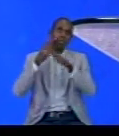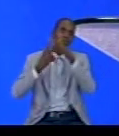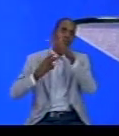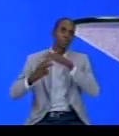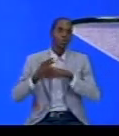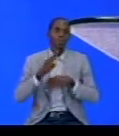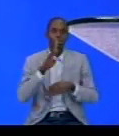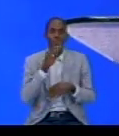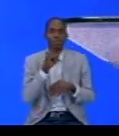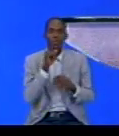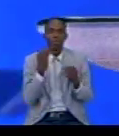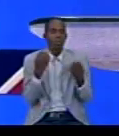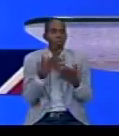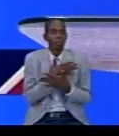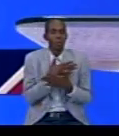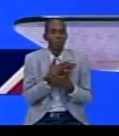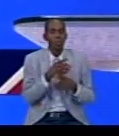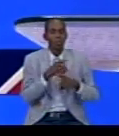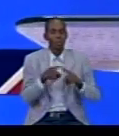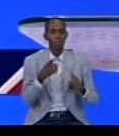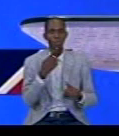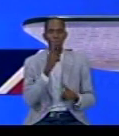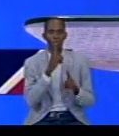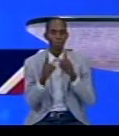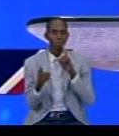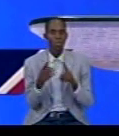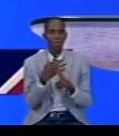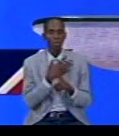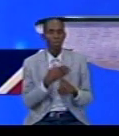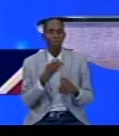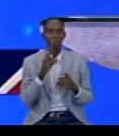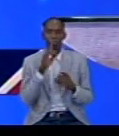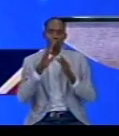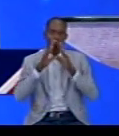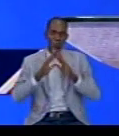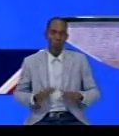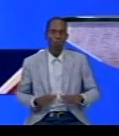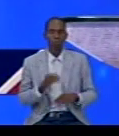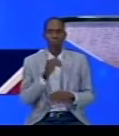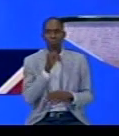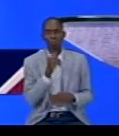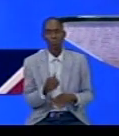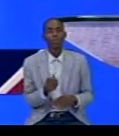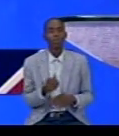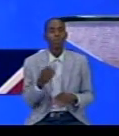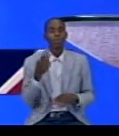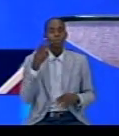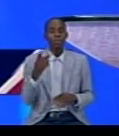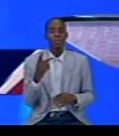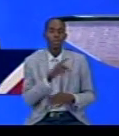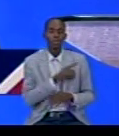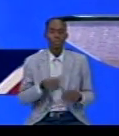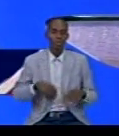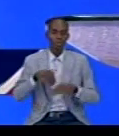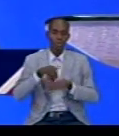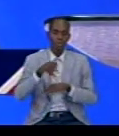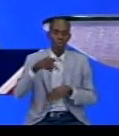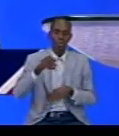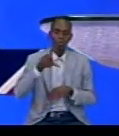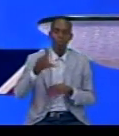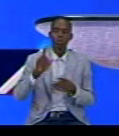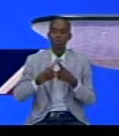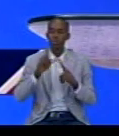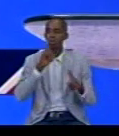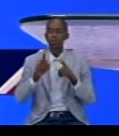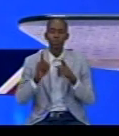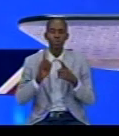thy peace. The Lord had sent him with the message of the gospel to the Gentile world. And when he was at Corinth